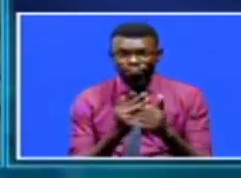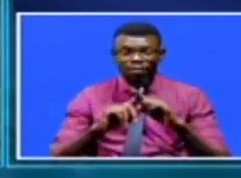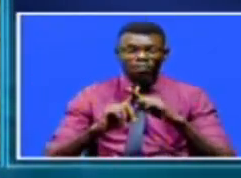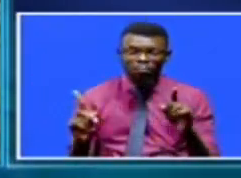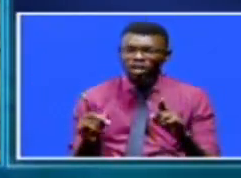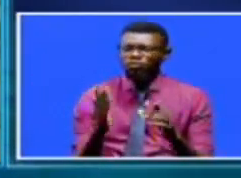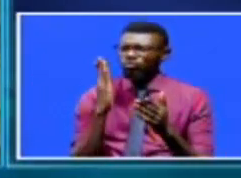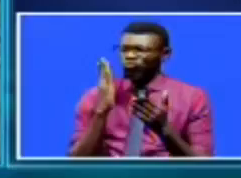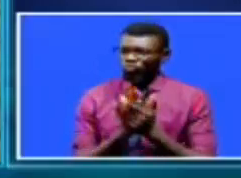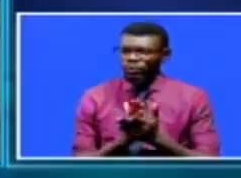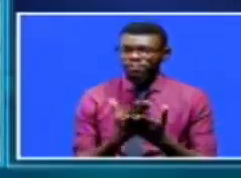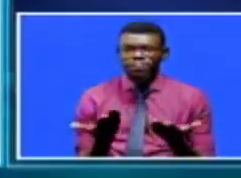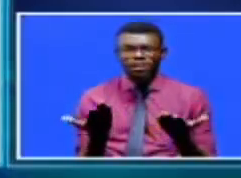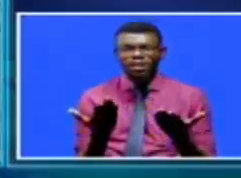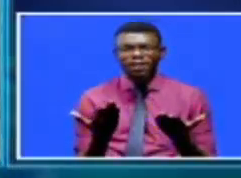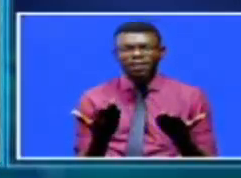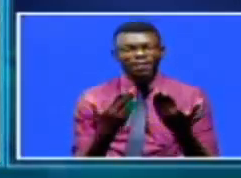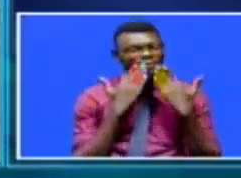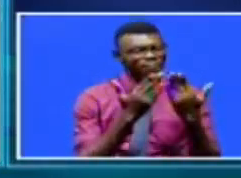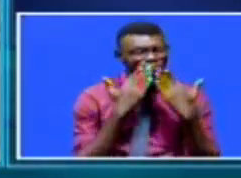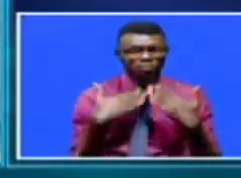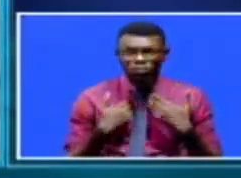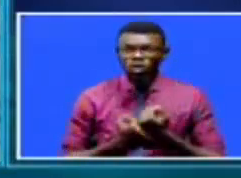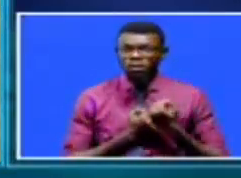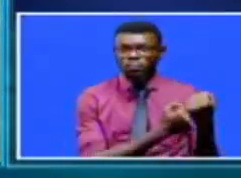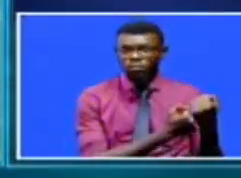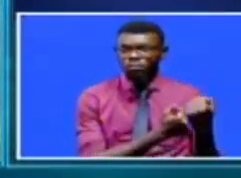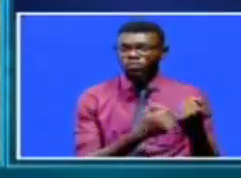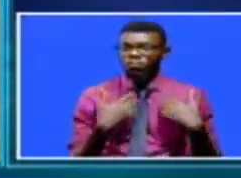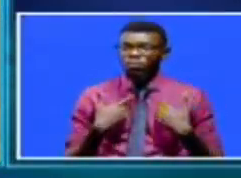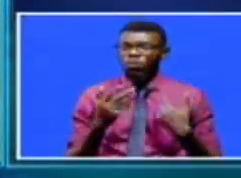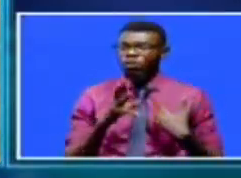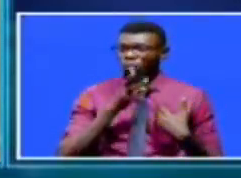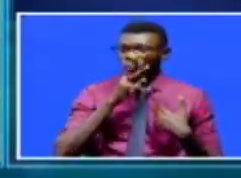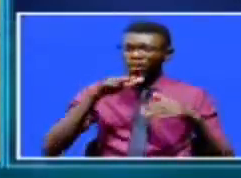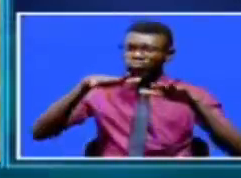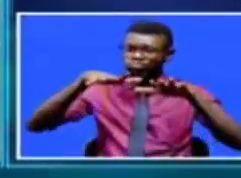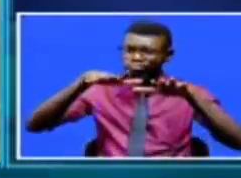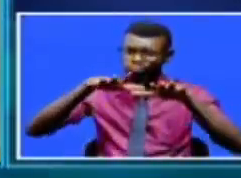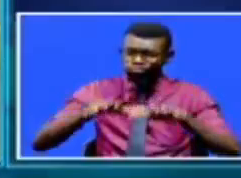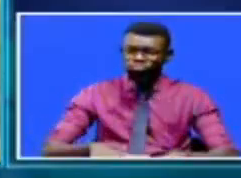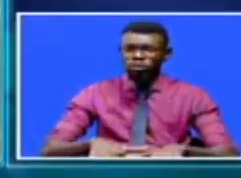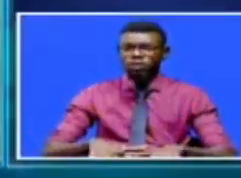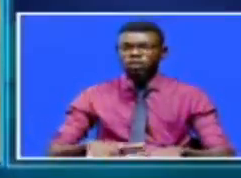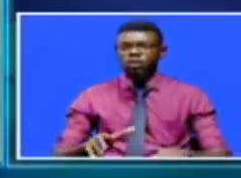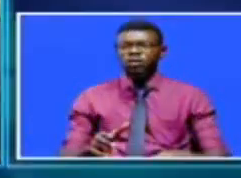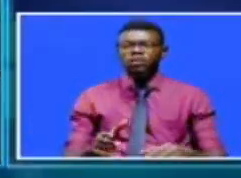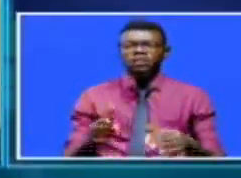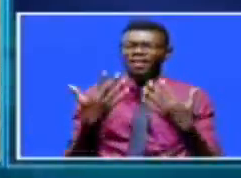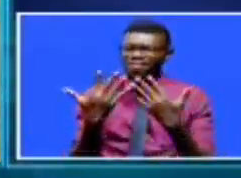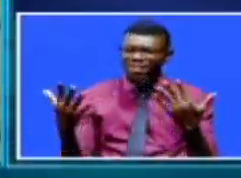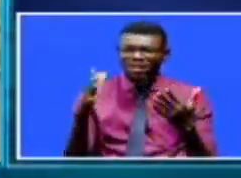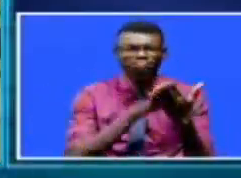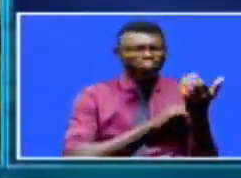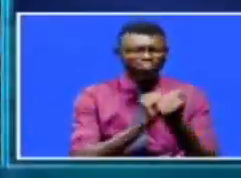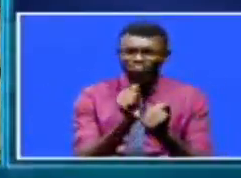appreciate well wishers. On Saturday, residents were buried alive up to 10 feet deep and huge rocks and property worth millions of